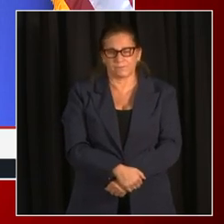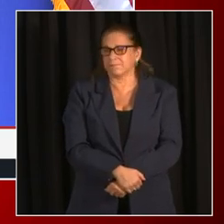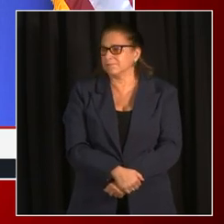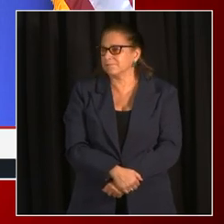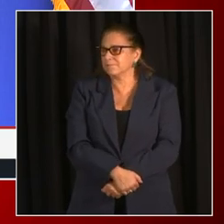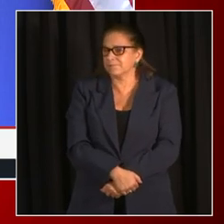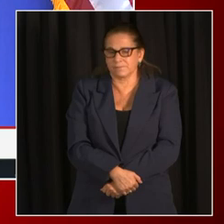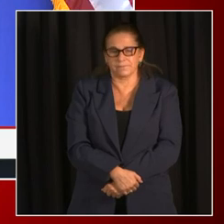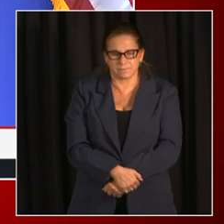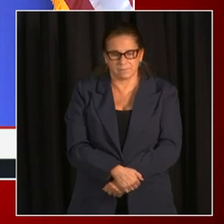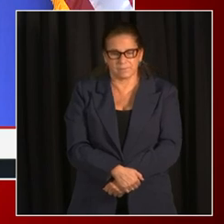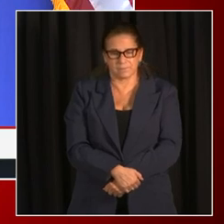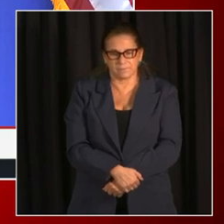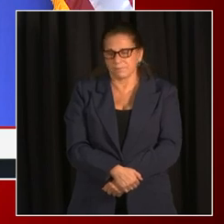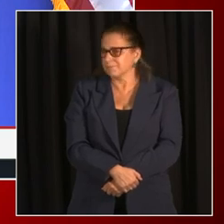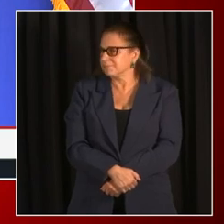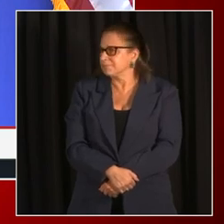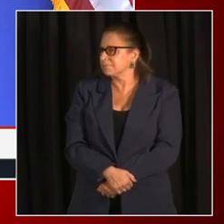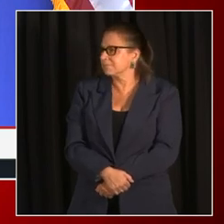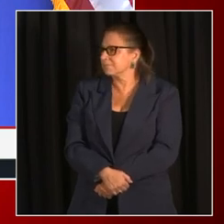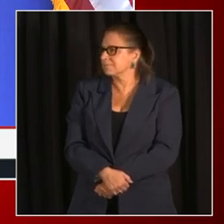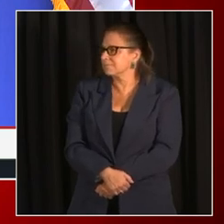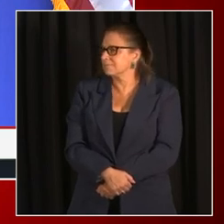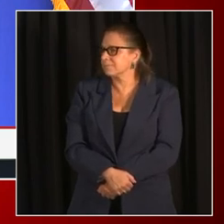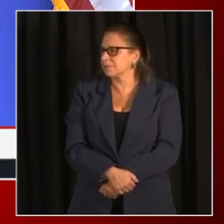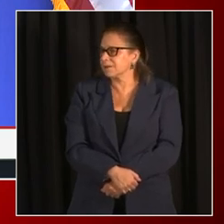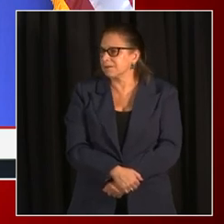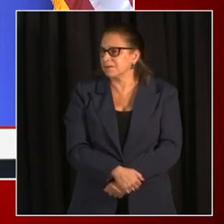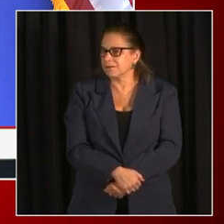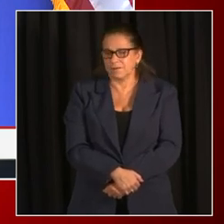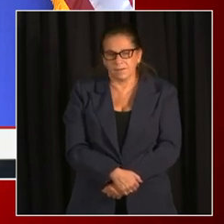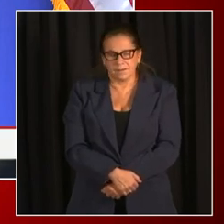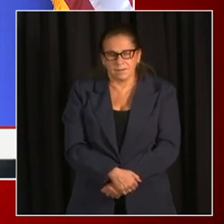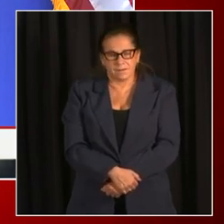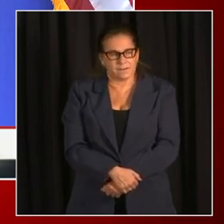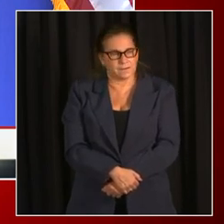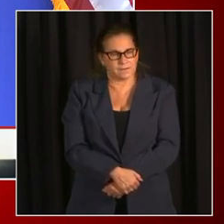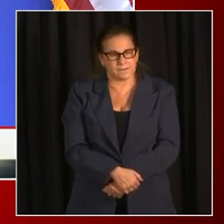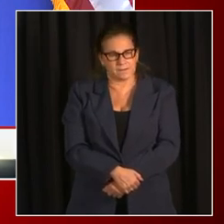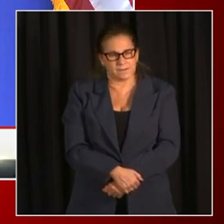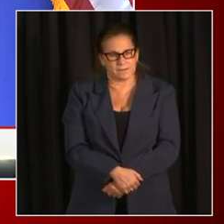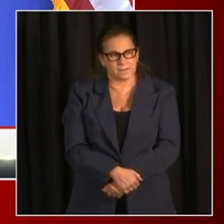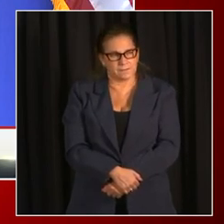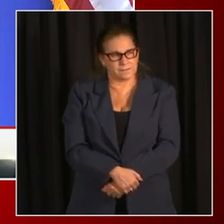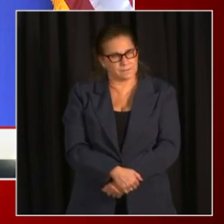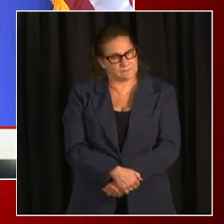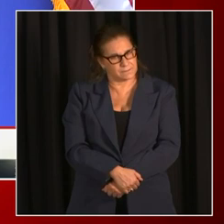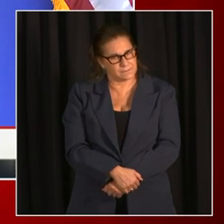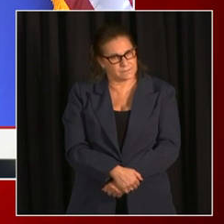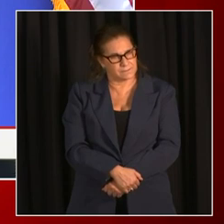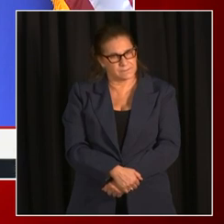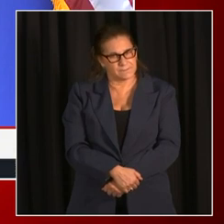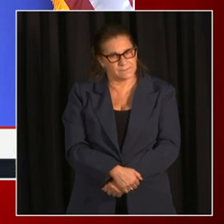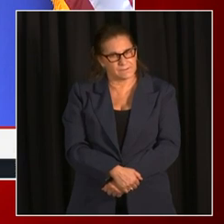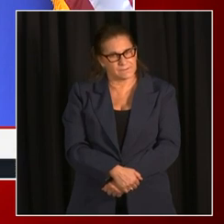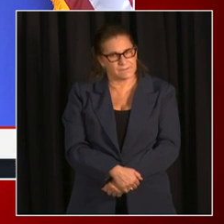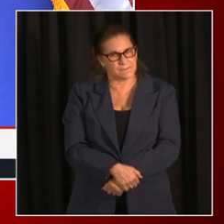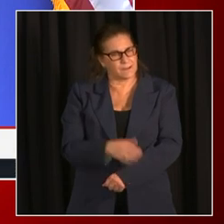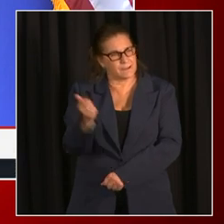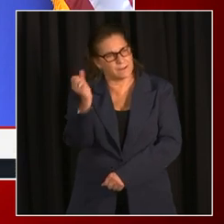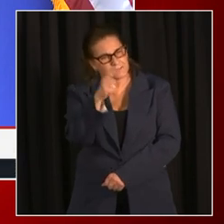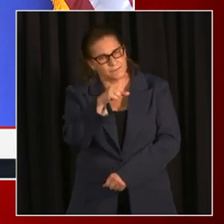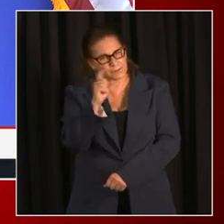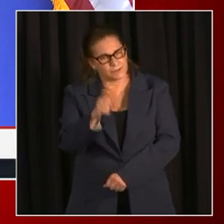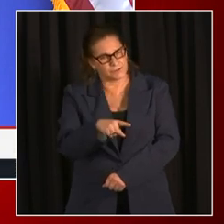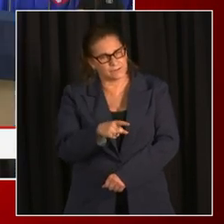rest of what the rest of your question was. You were very, have we fined anybody? So I want to clarify the process. And what more the city is doing